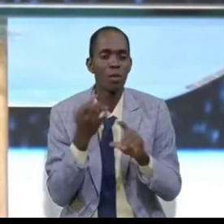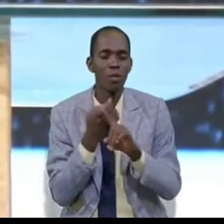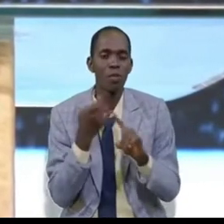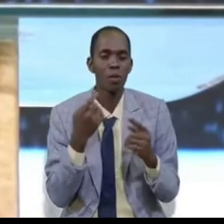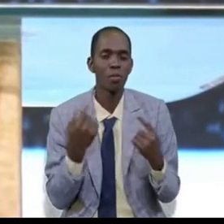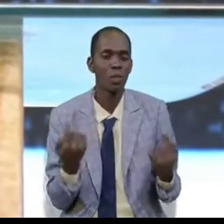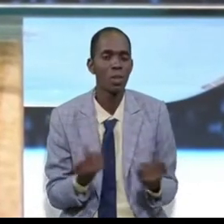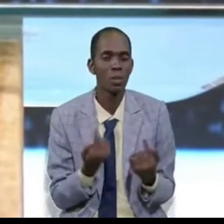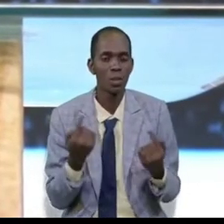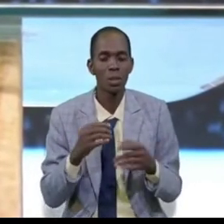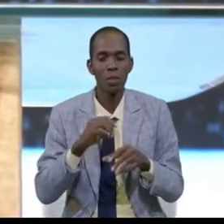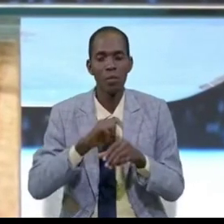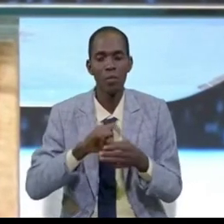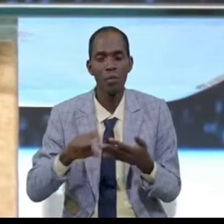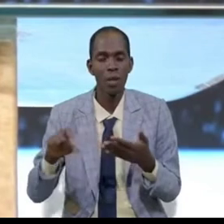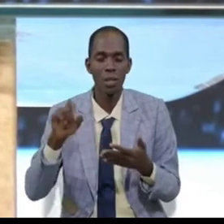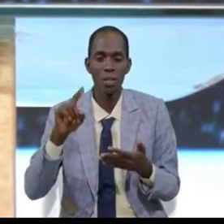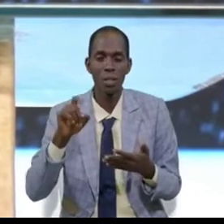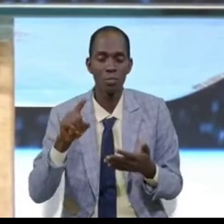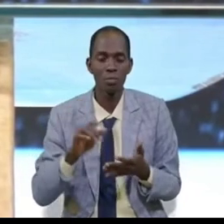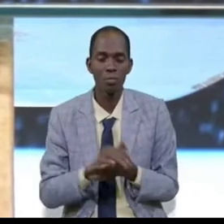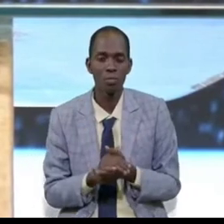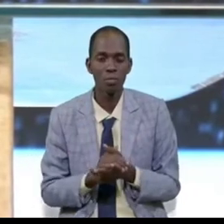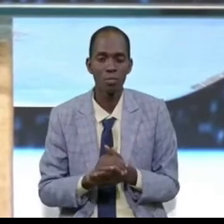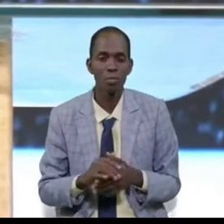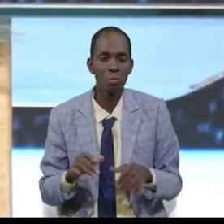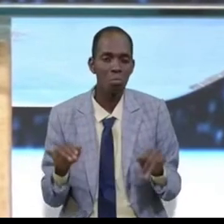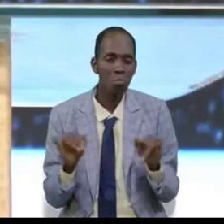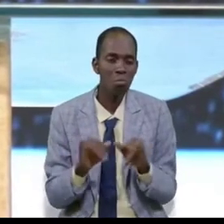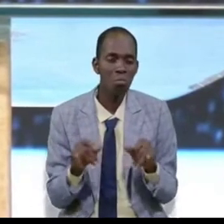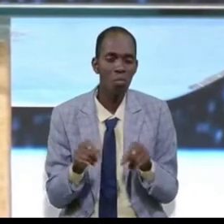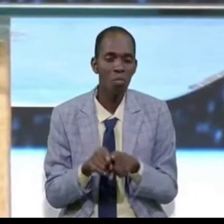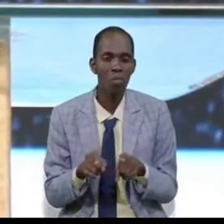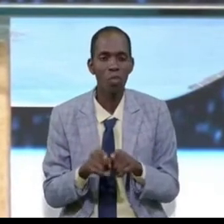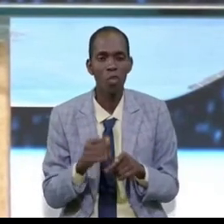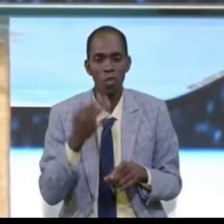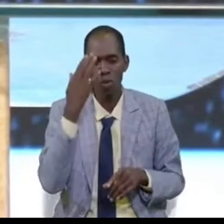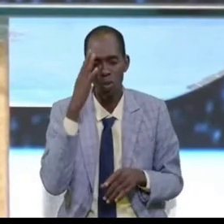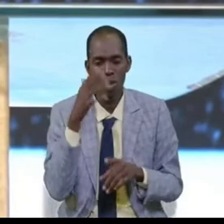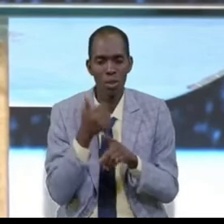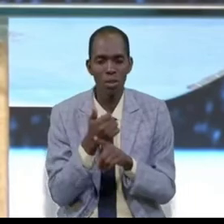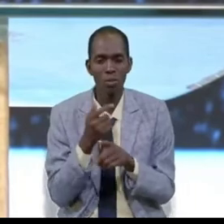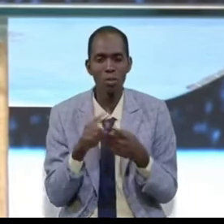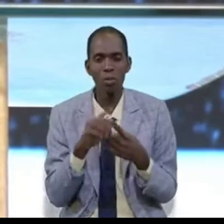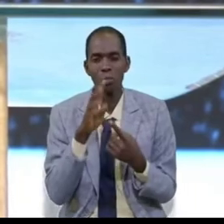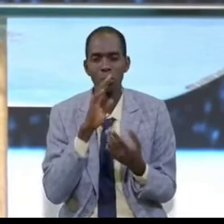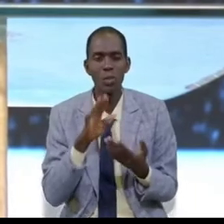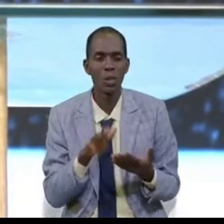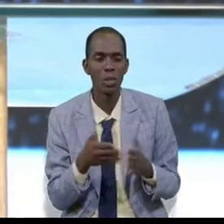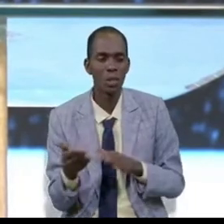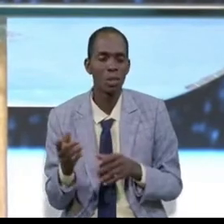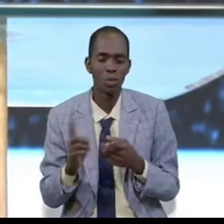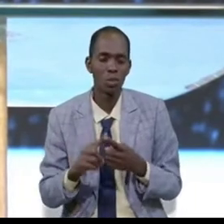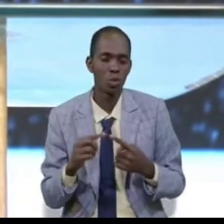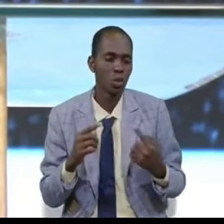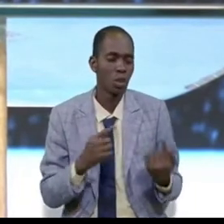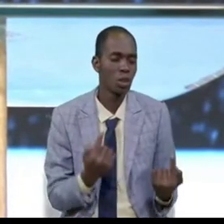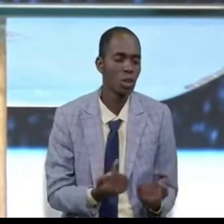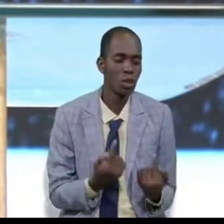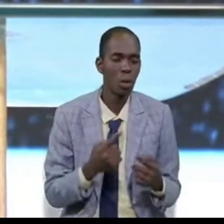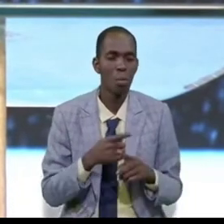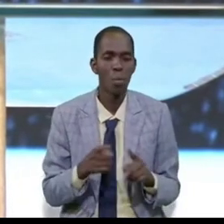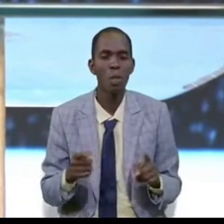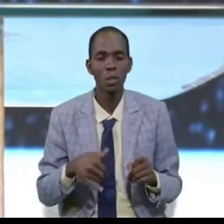verse 11, it says, likewise reckon ye also yourselves to be dead indeed unto sin, but alive